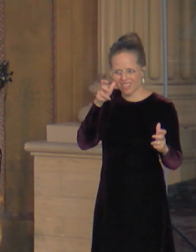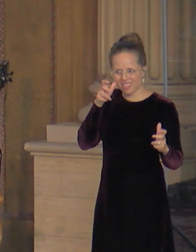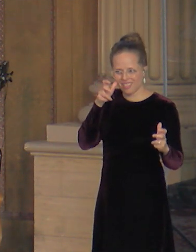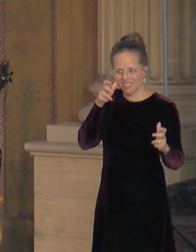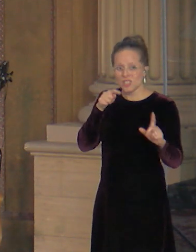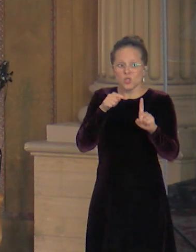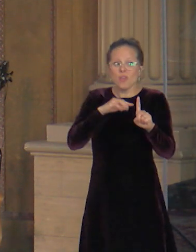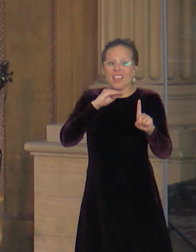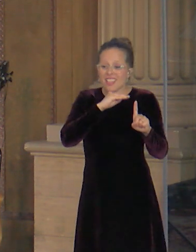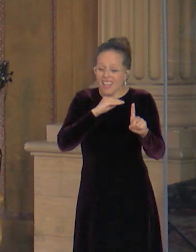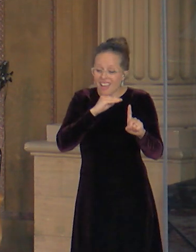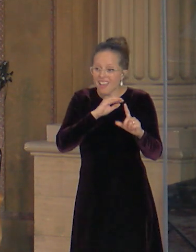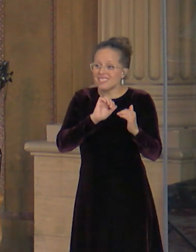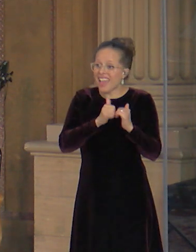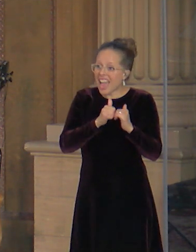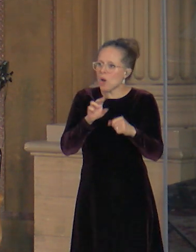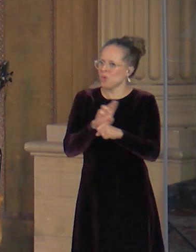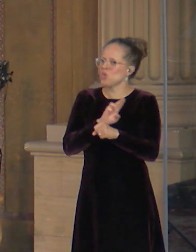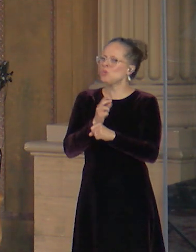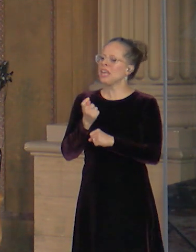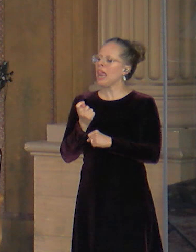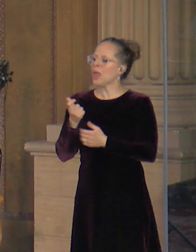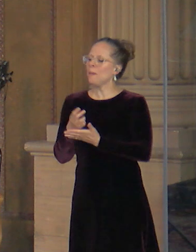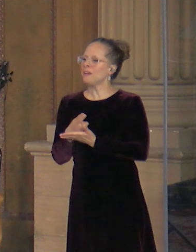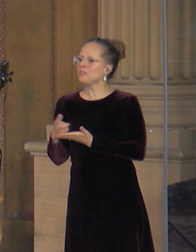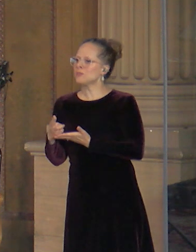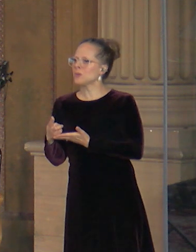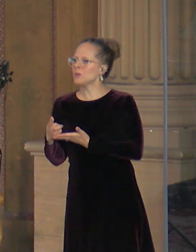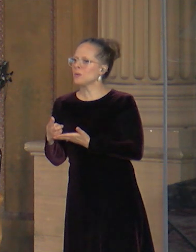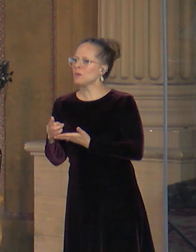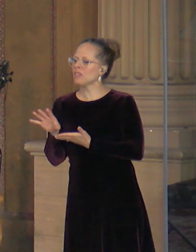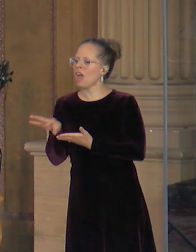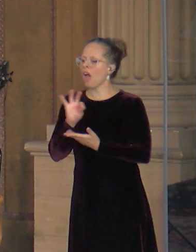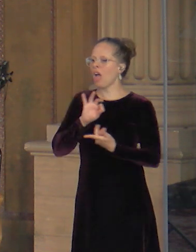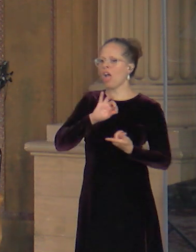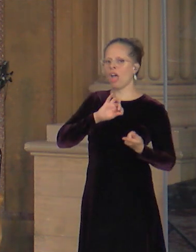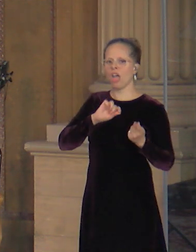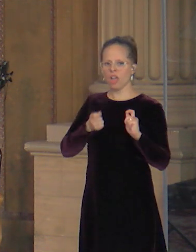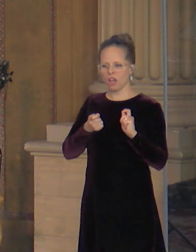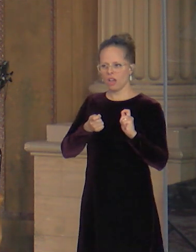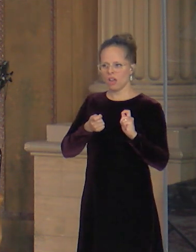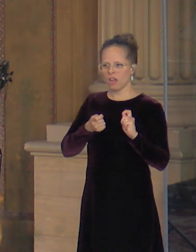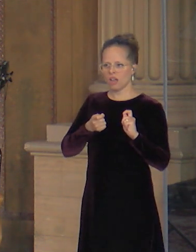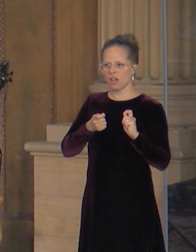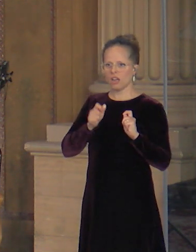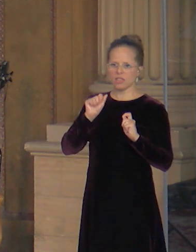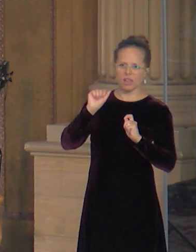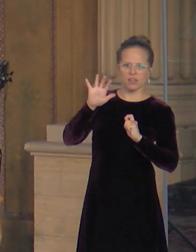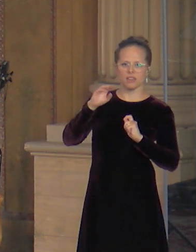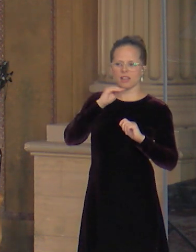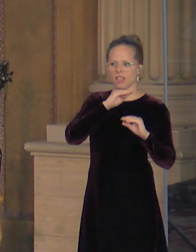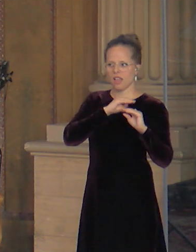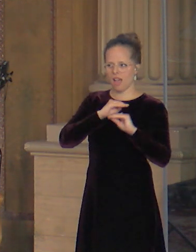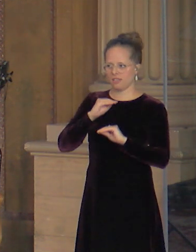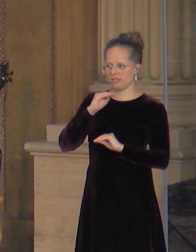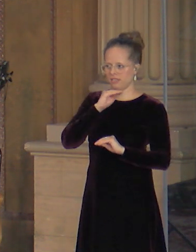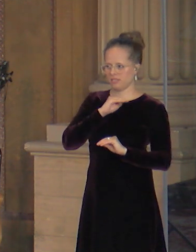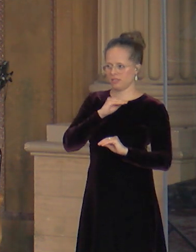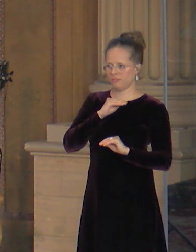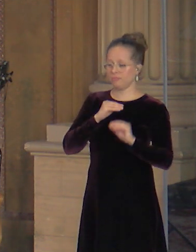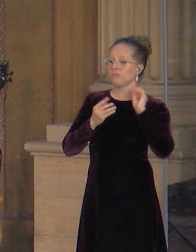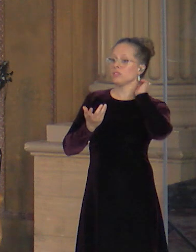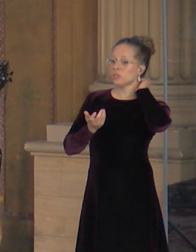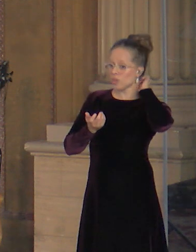and he knows and quotes the Bible which means that it's necessary for us to know not just a lot of out of context phrases and sayings from the Bible